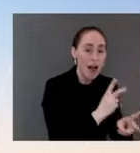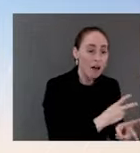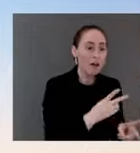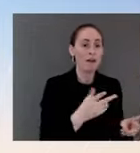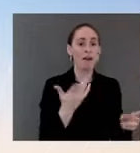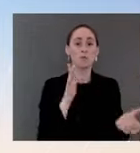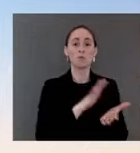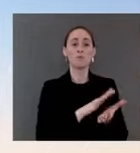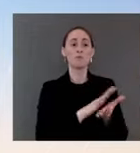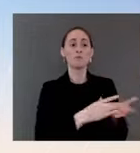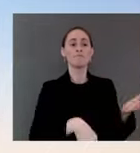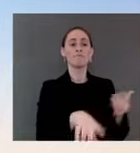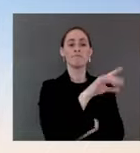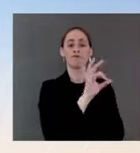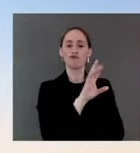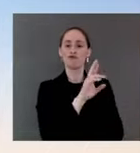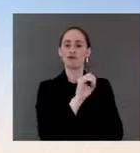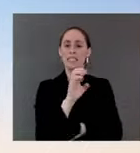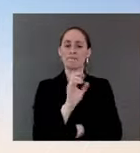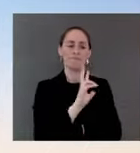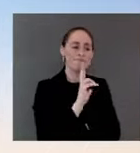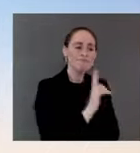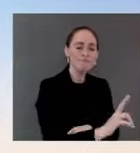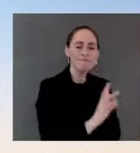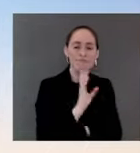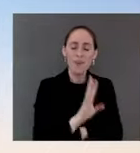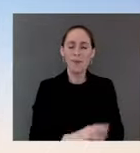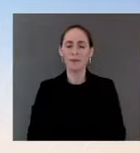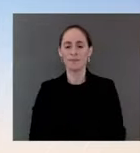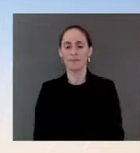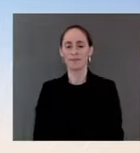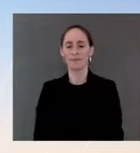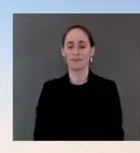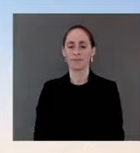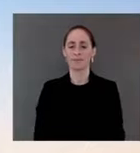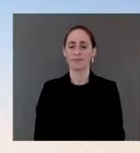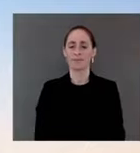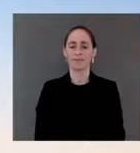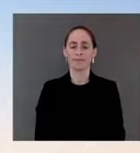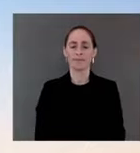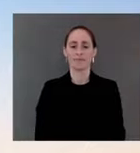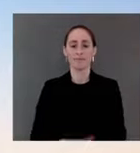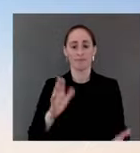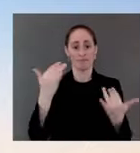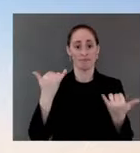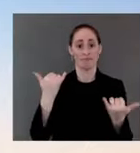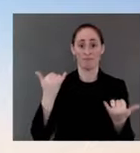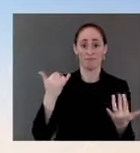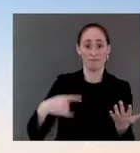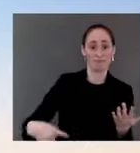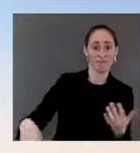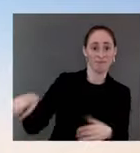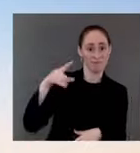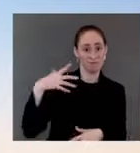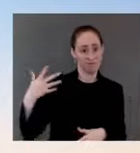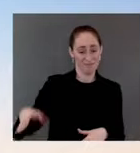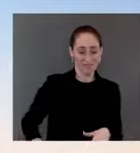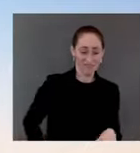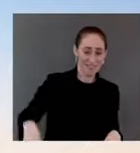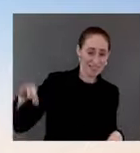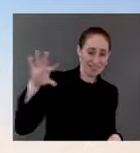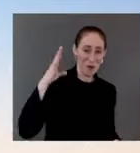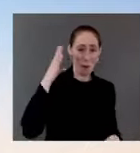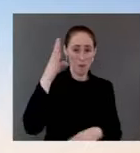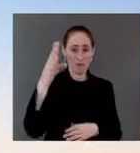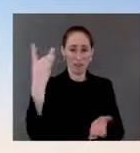$8,600 a typical family currently spends on preschool, leading to the construction of additional housing units starting in 2022. These are